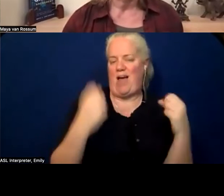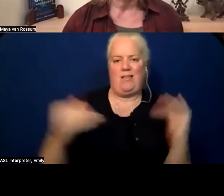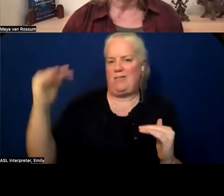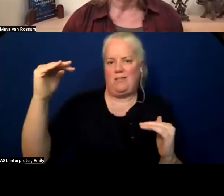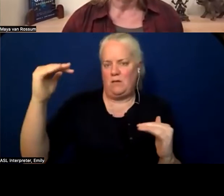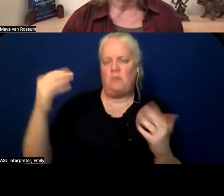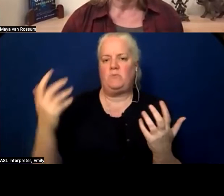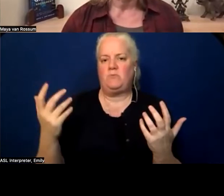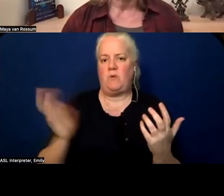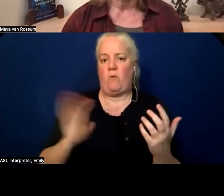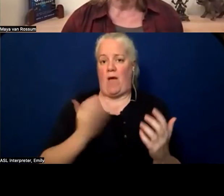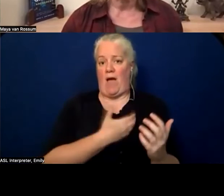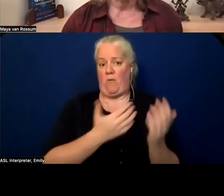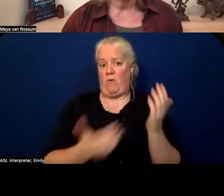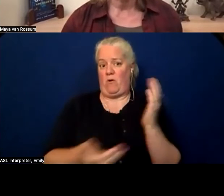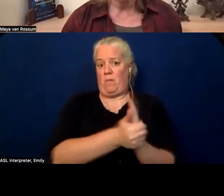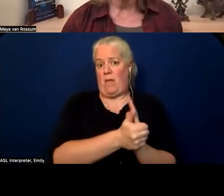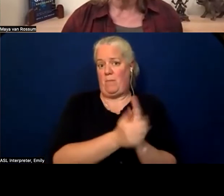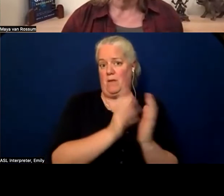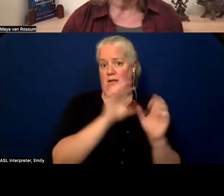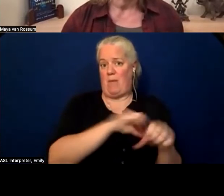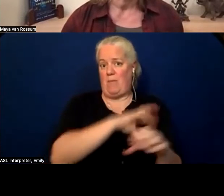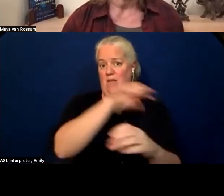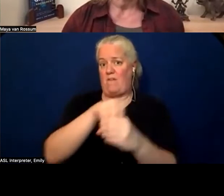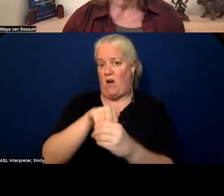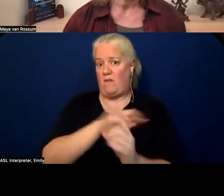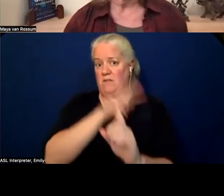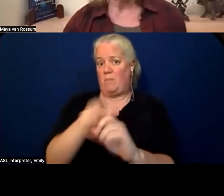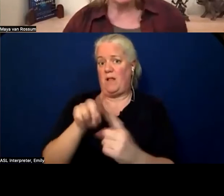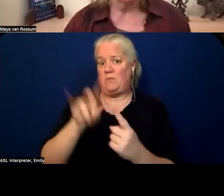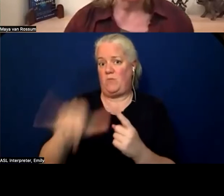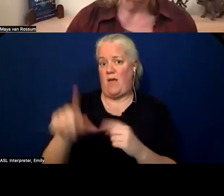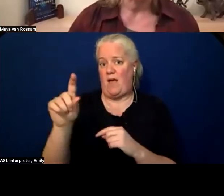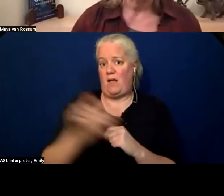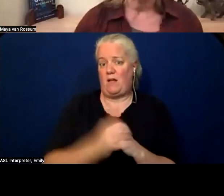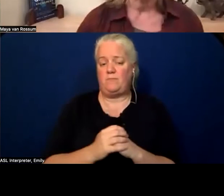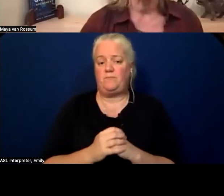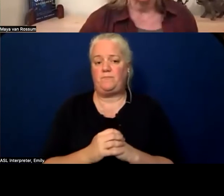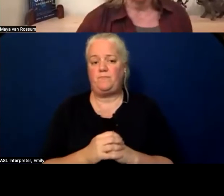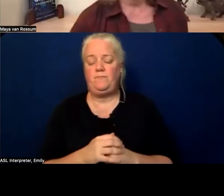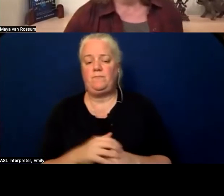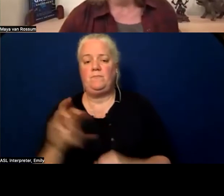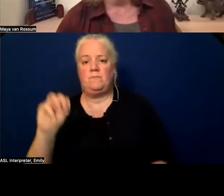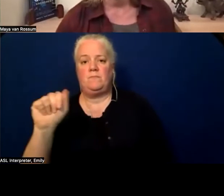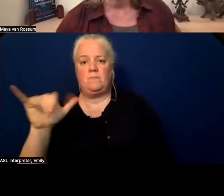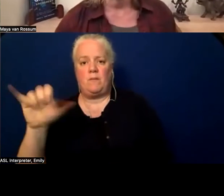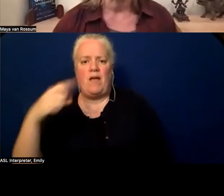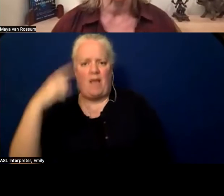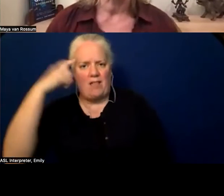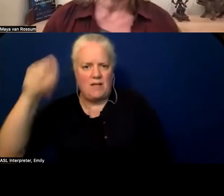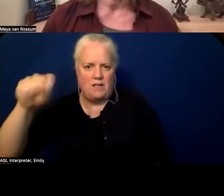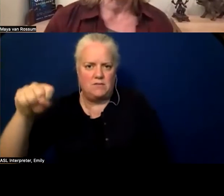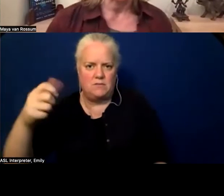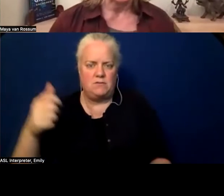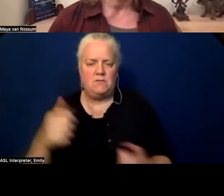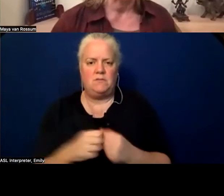role in that? So I would say there again, yes. And in the first instance, it's going